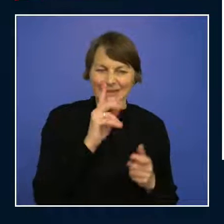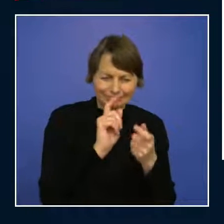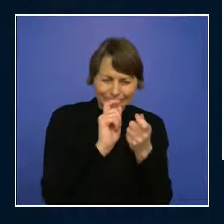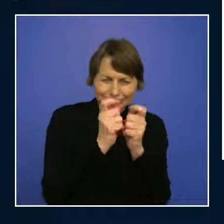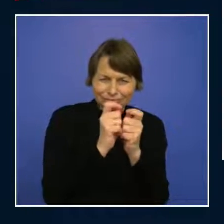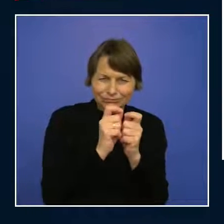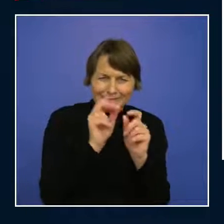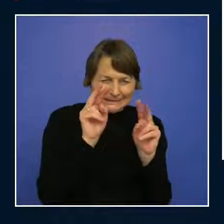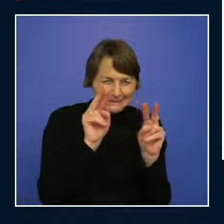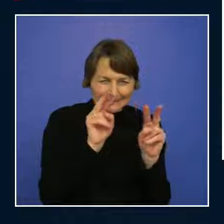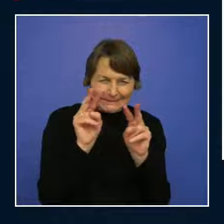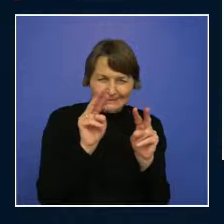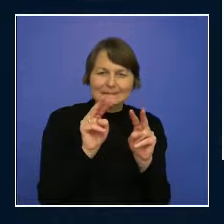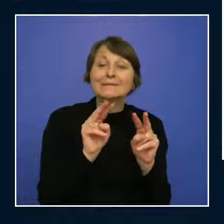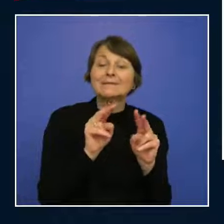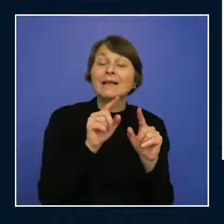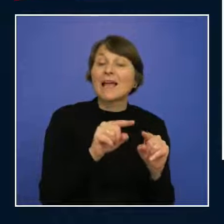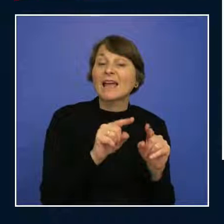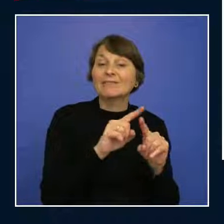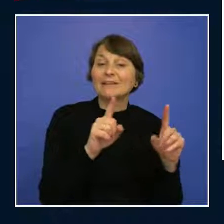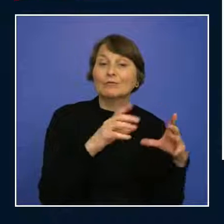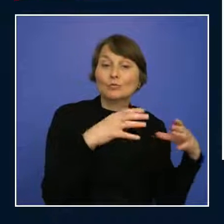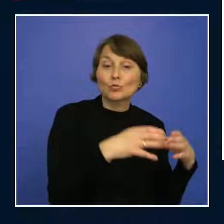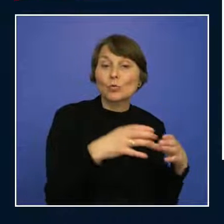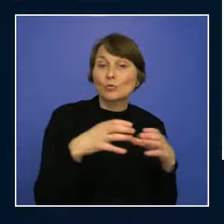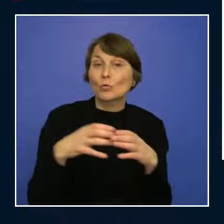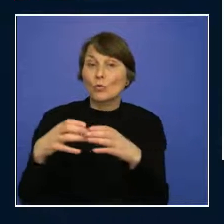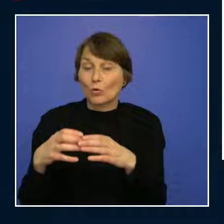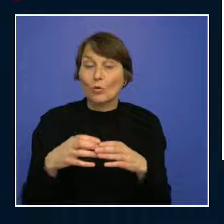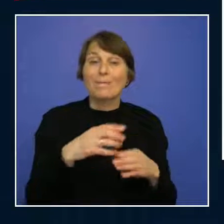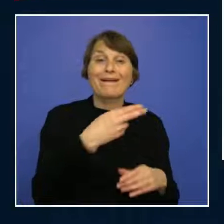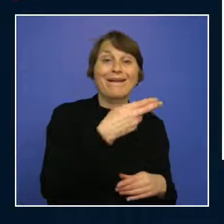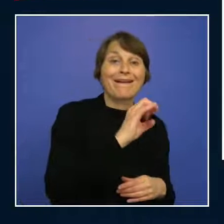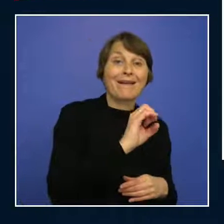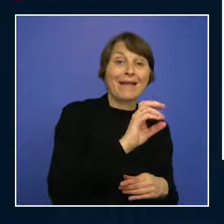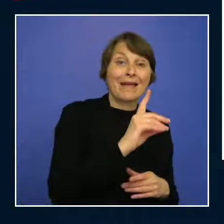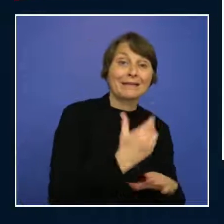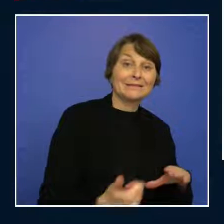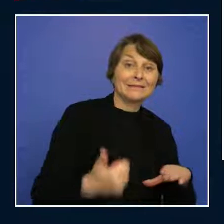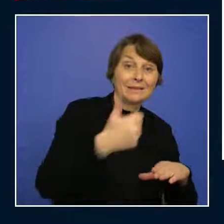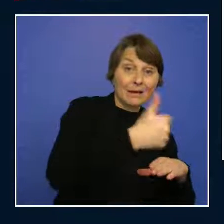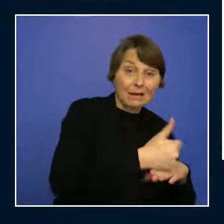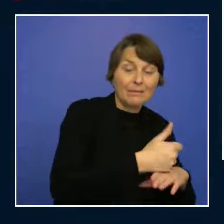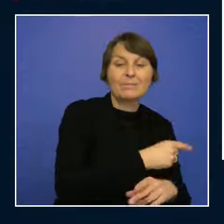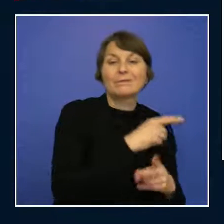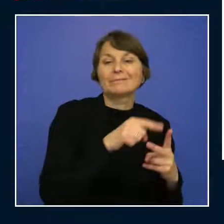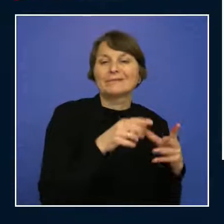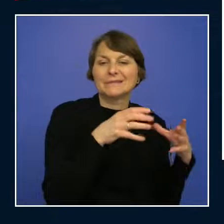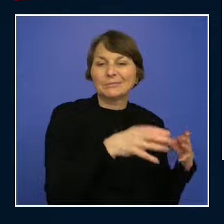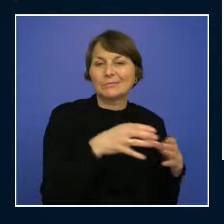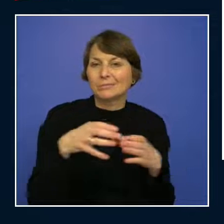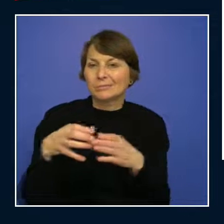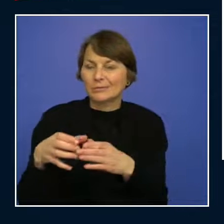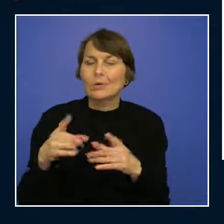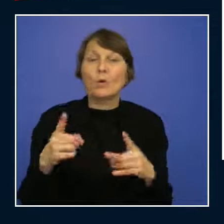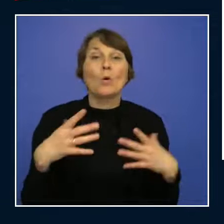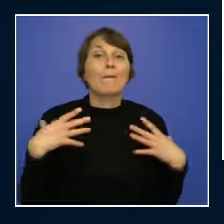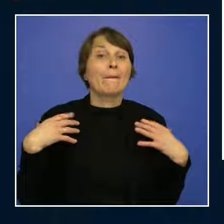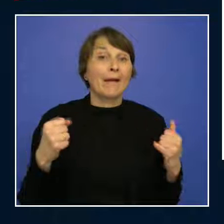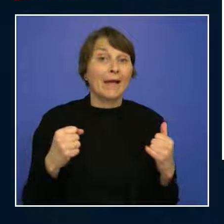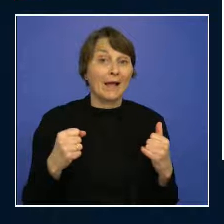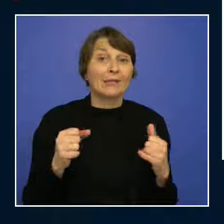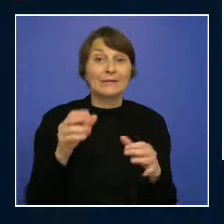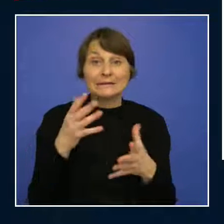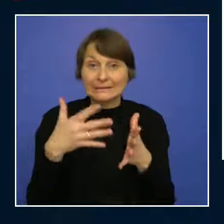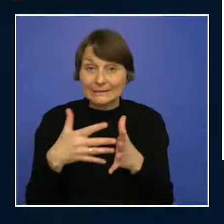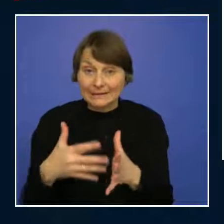health probe set up here. We can have a lot of configuration around all of that, the interval that it will be testing our health probes for. We've got